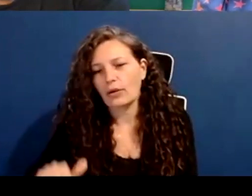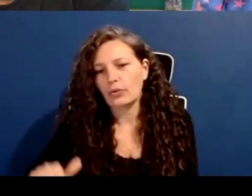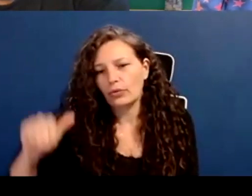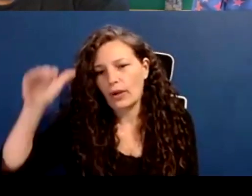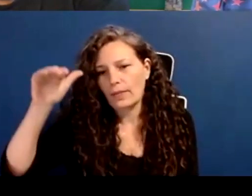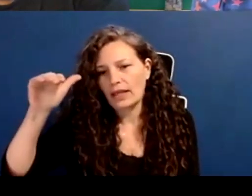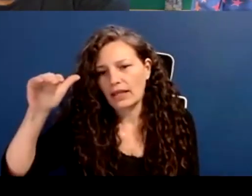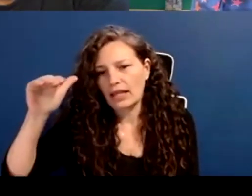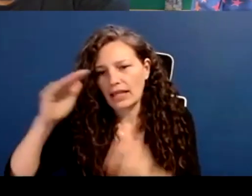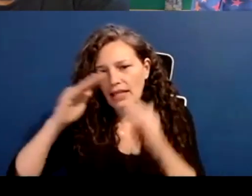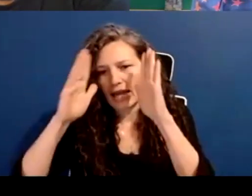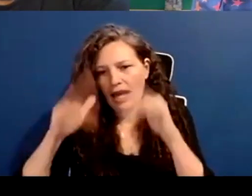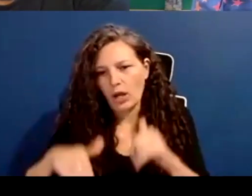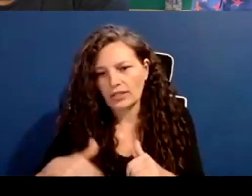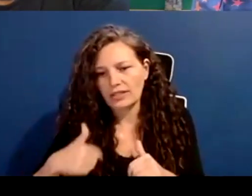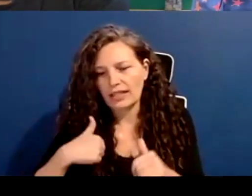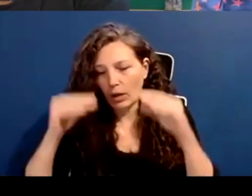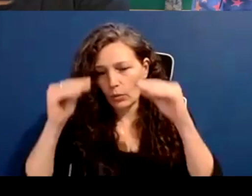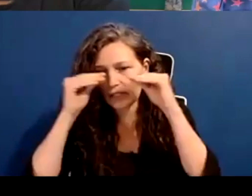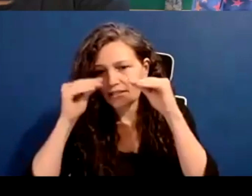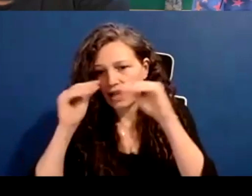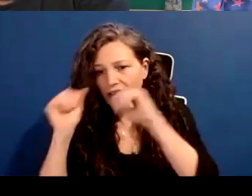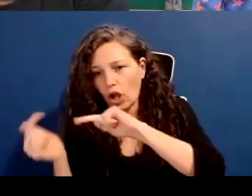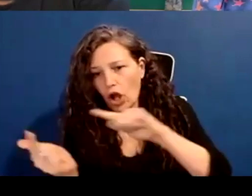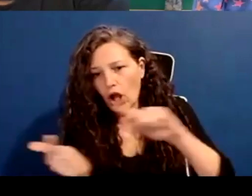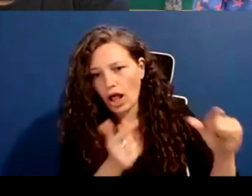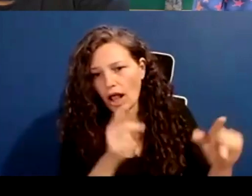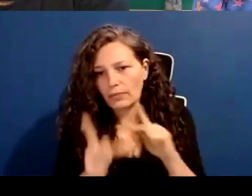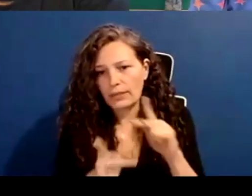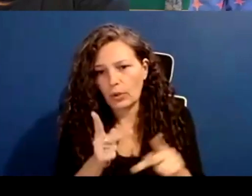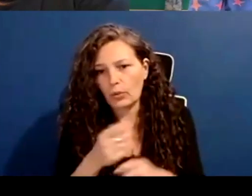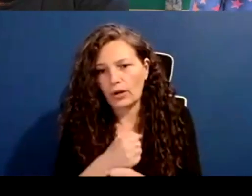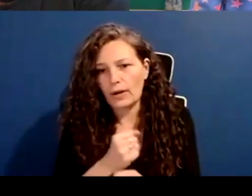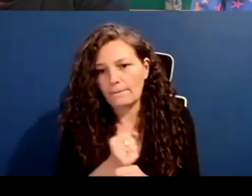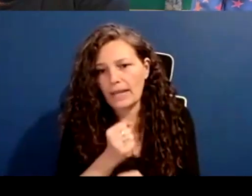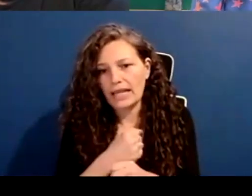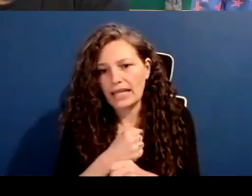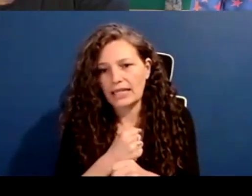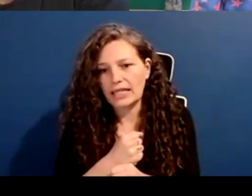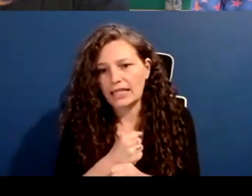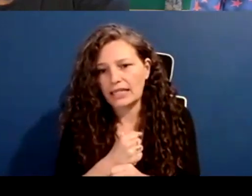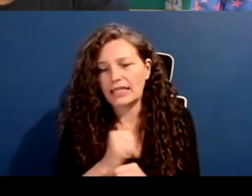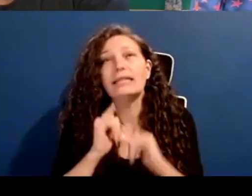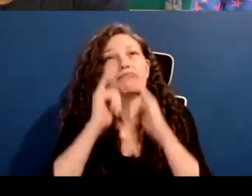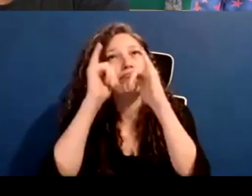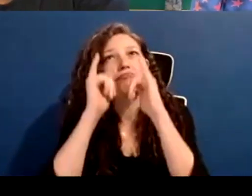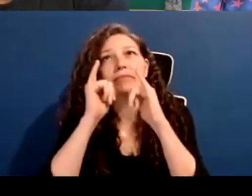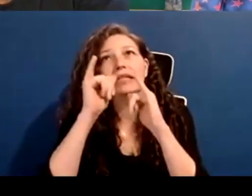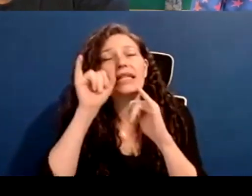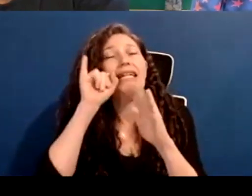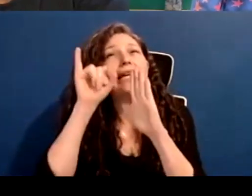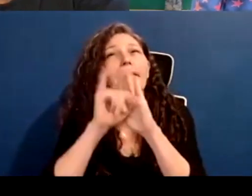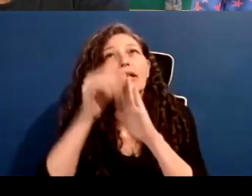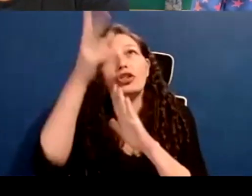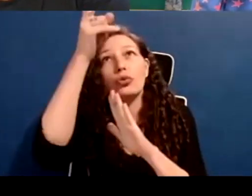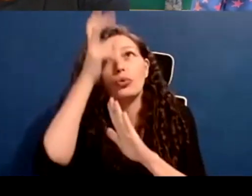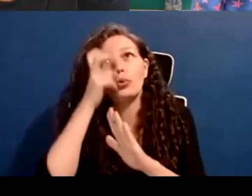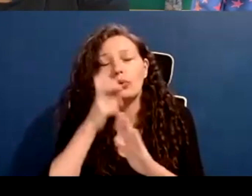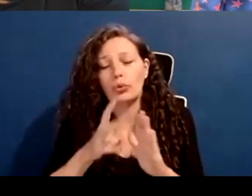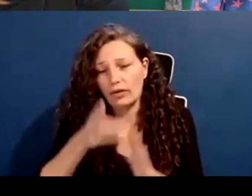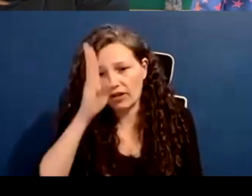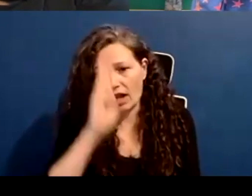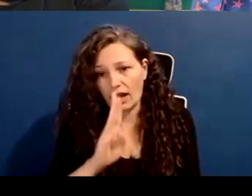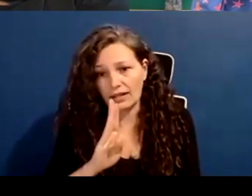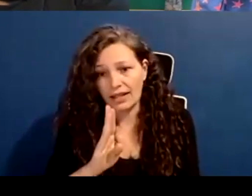God. And I just had the audacity to believe that. And that's really at